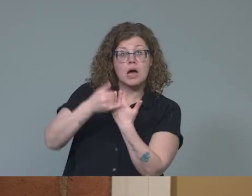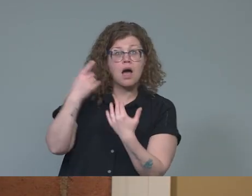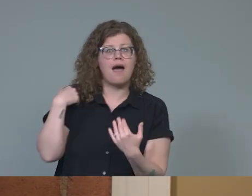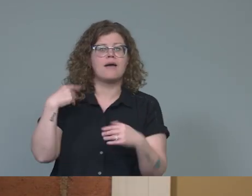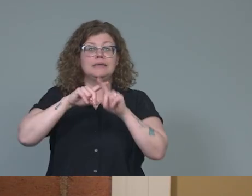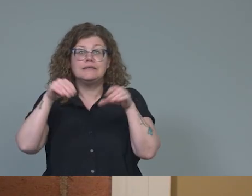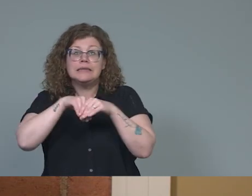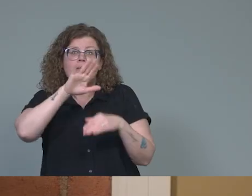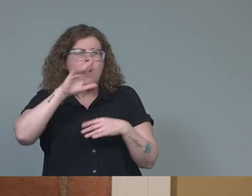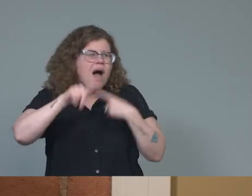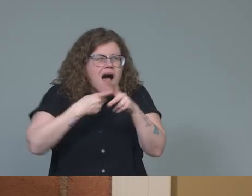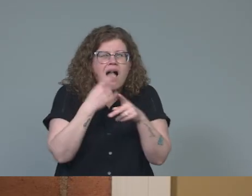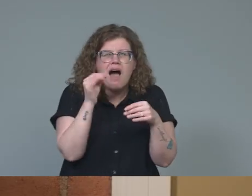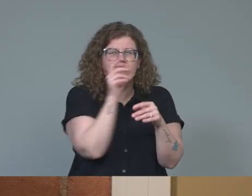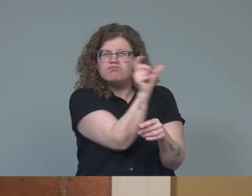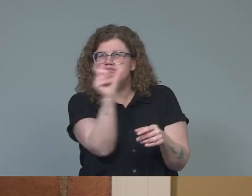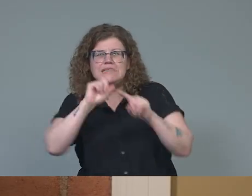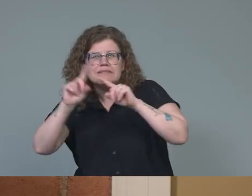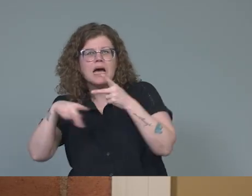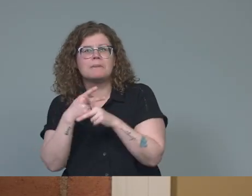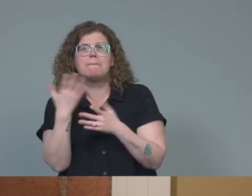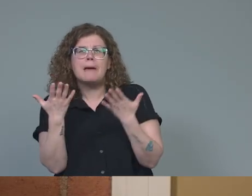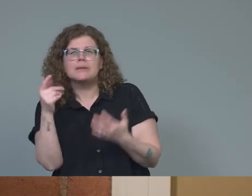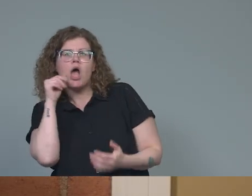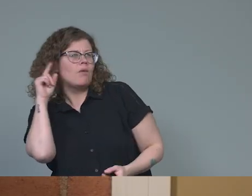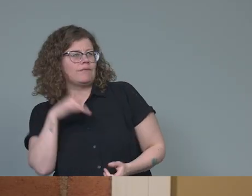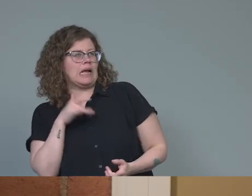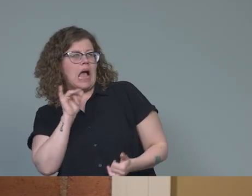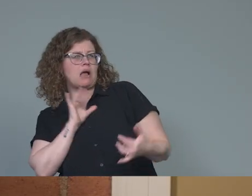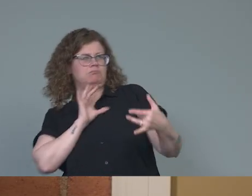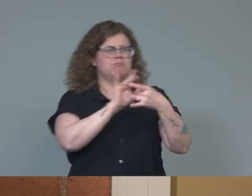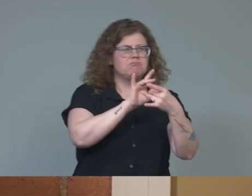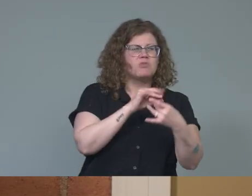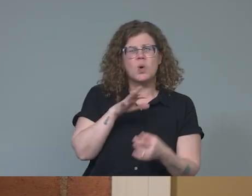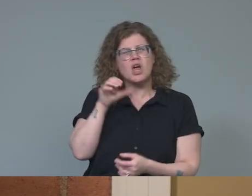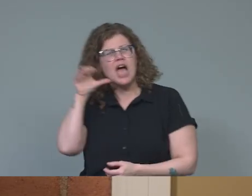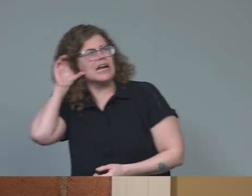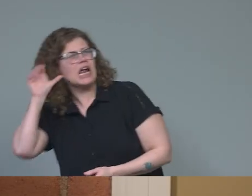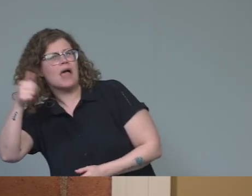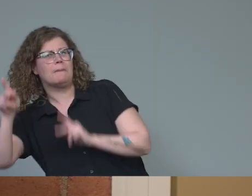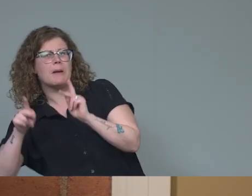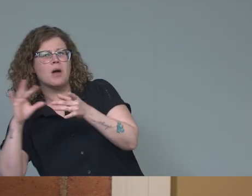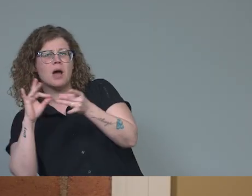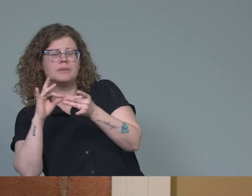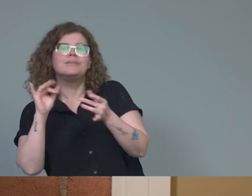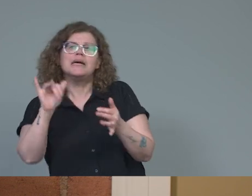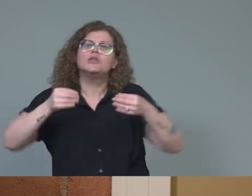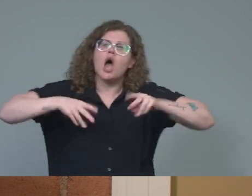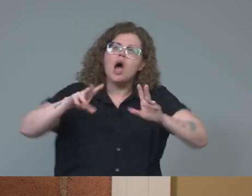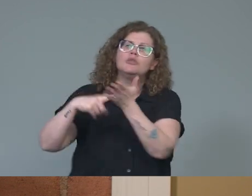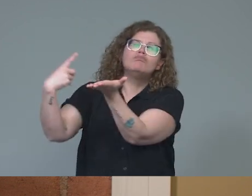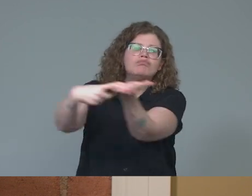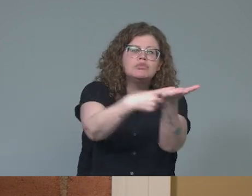each other. And so it's an opportunity to bring together all of the people who contributed to the project and actually have them all meet,